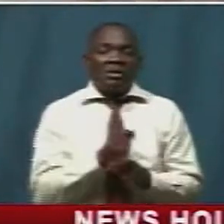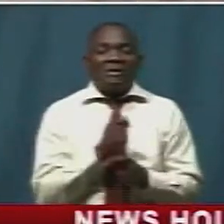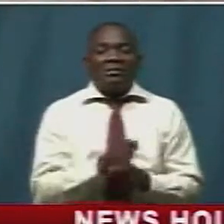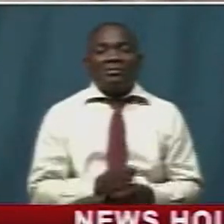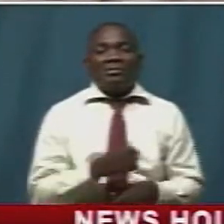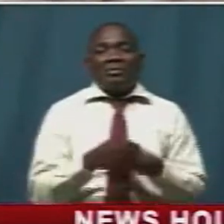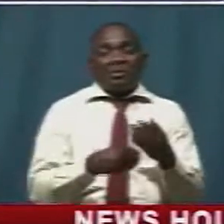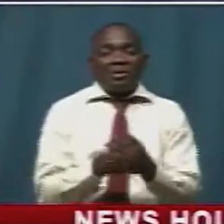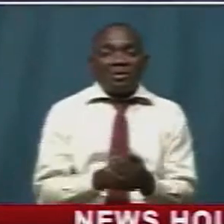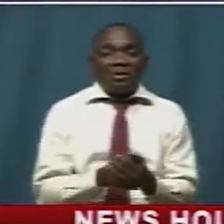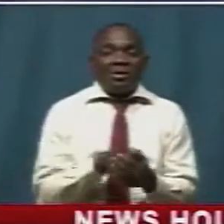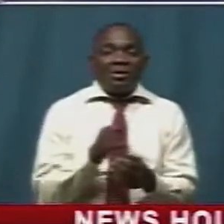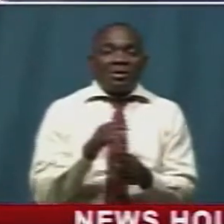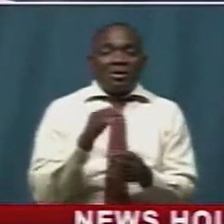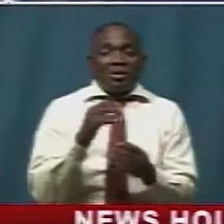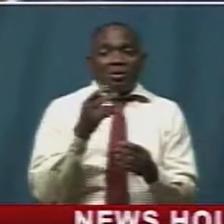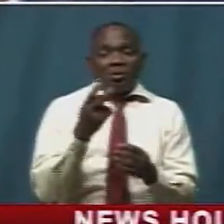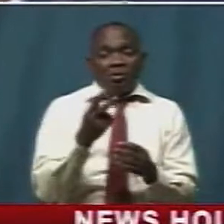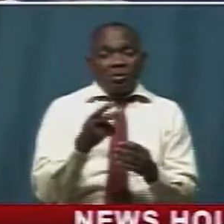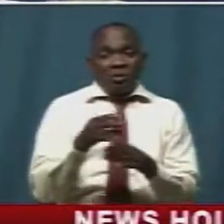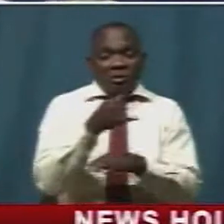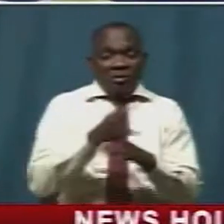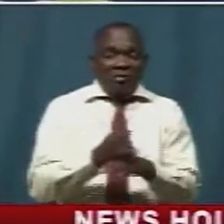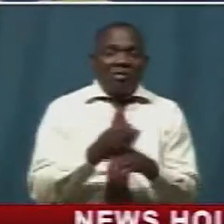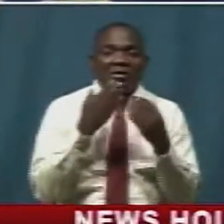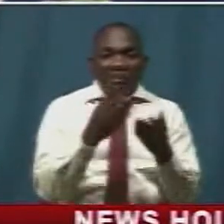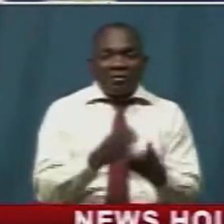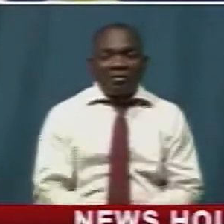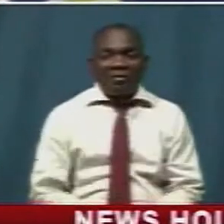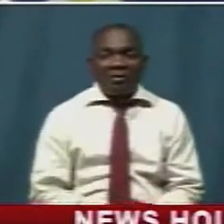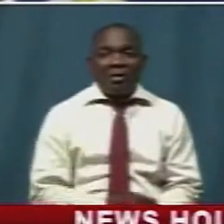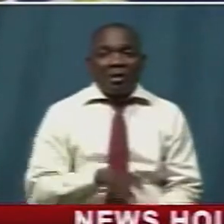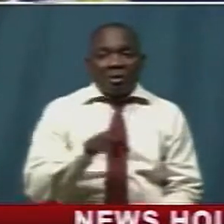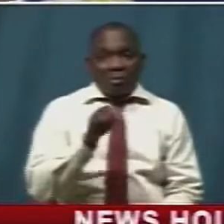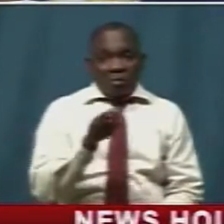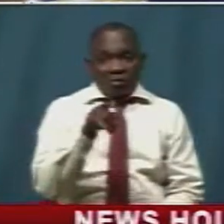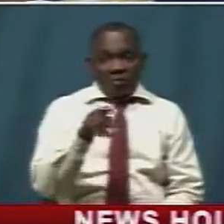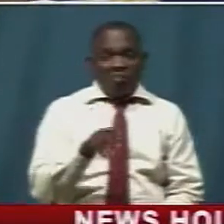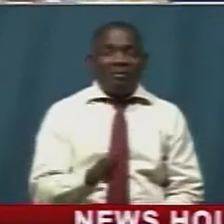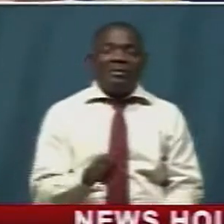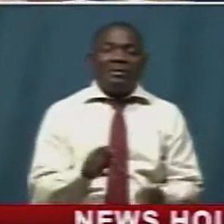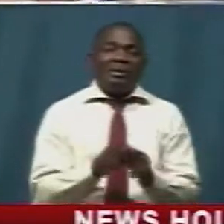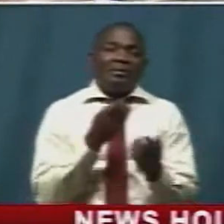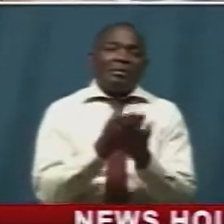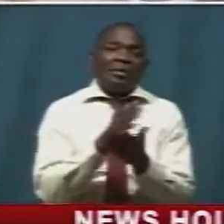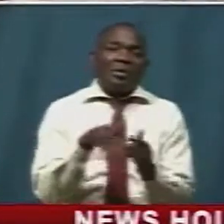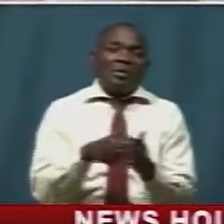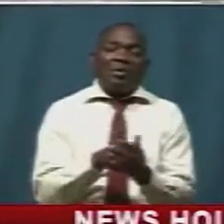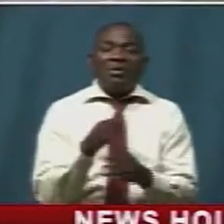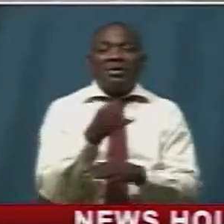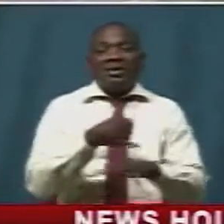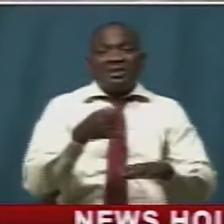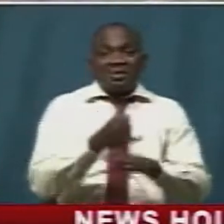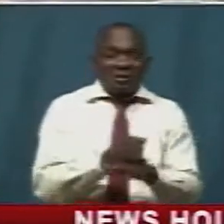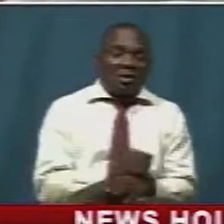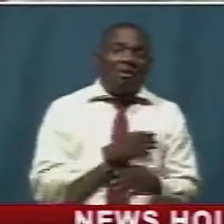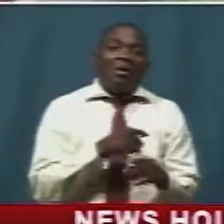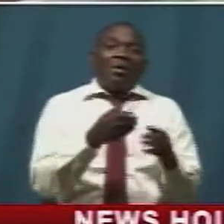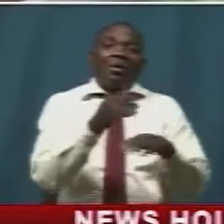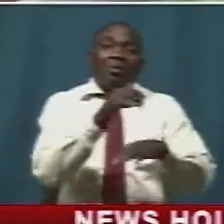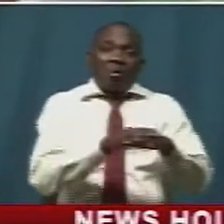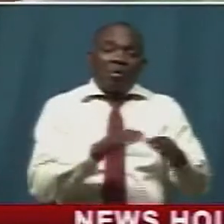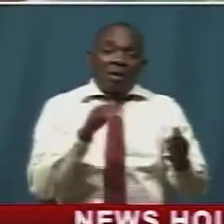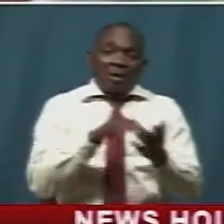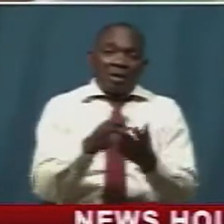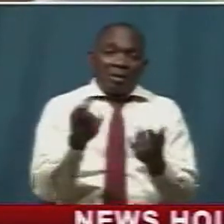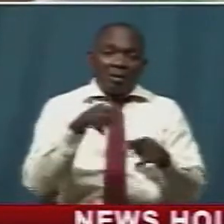running. The two heads of institution thanked her for the gesture. Professor Naana Jane Opoku-Agyemang asked the institutions to call on her when